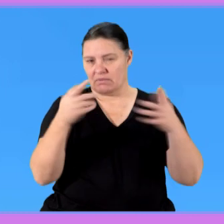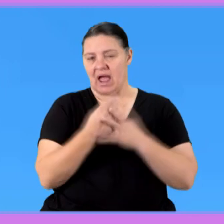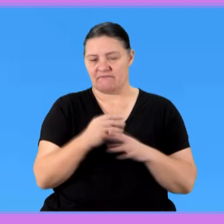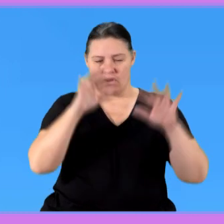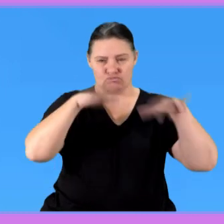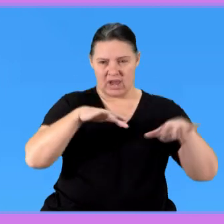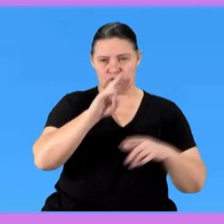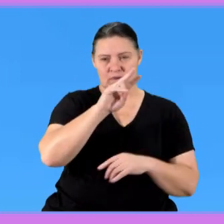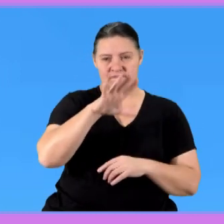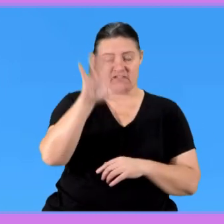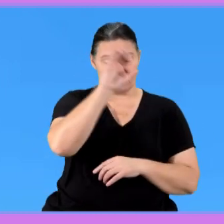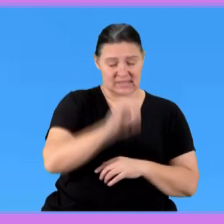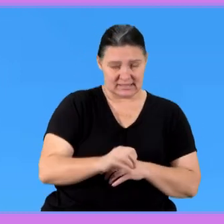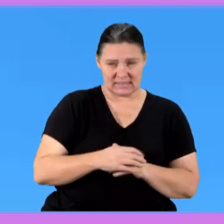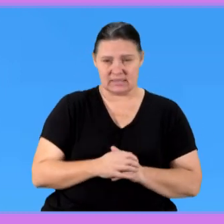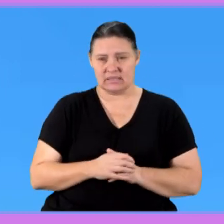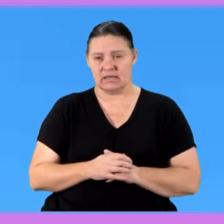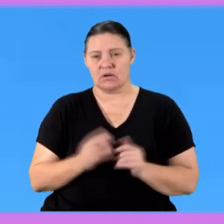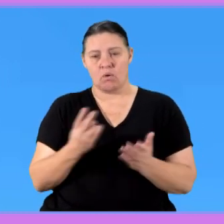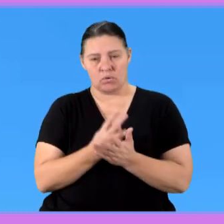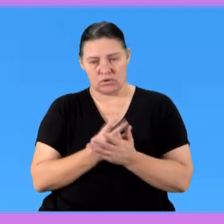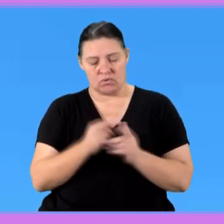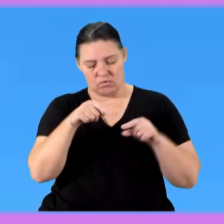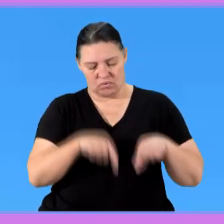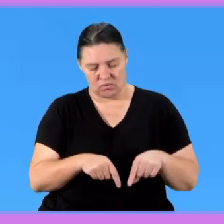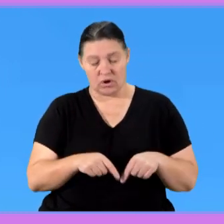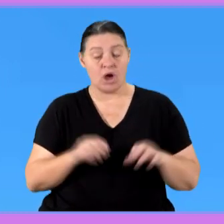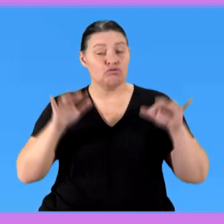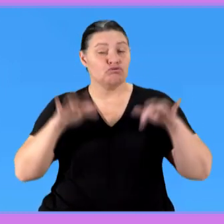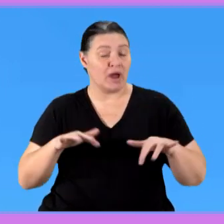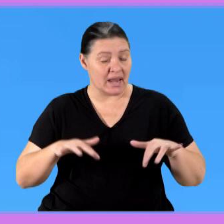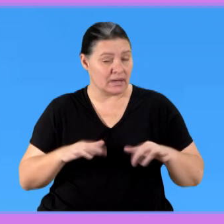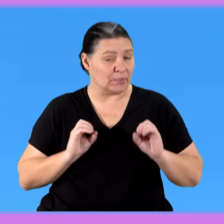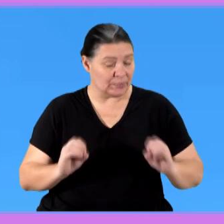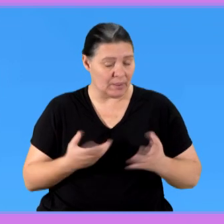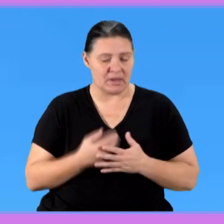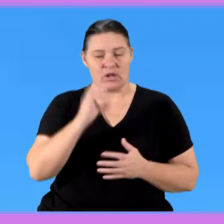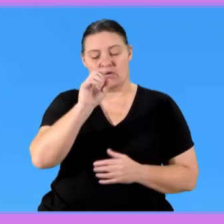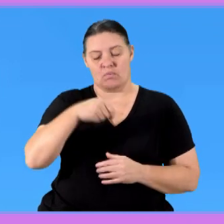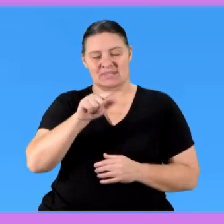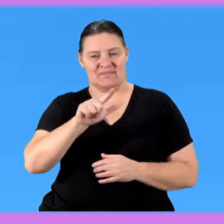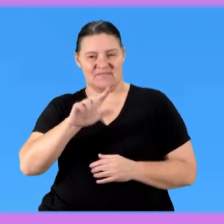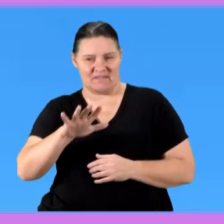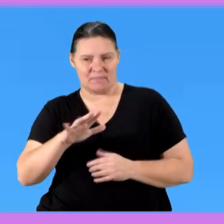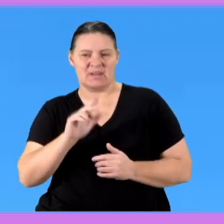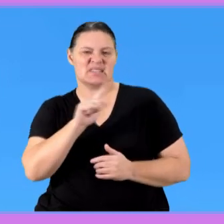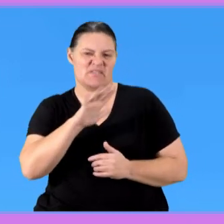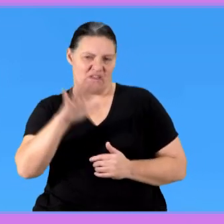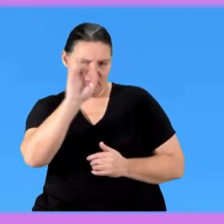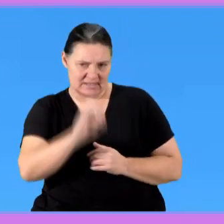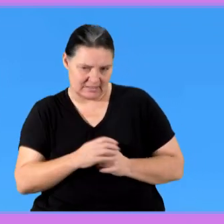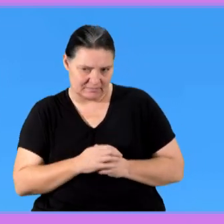rain, 25% chance of rain, and obviously then chance of not raining will be 75%.